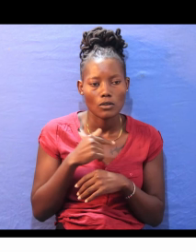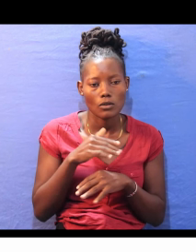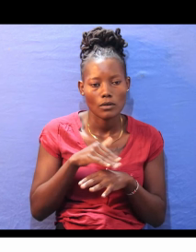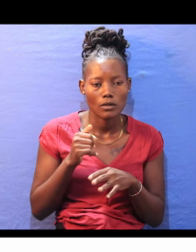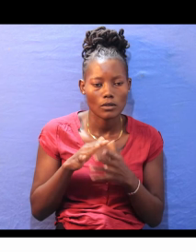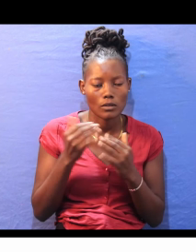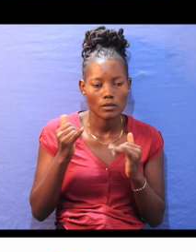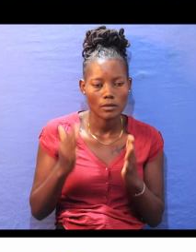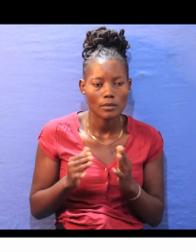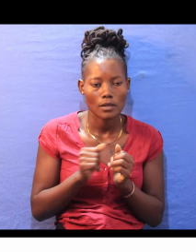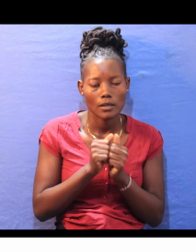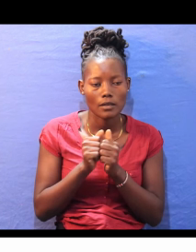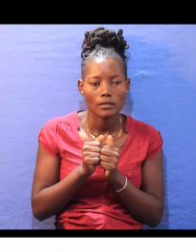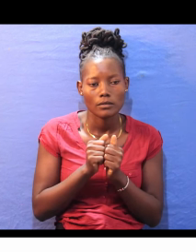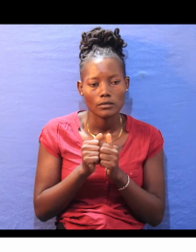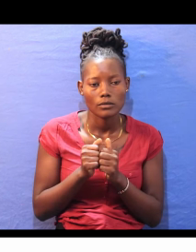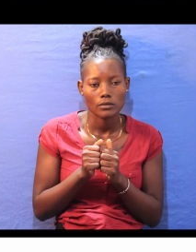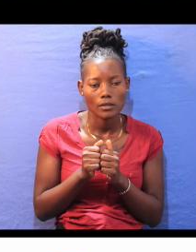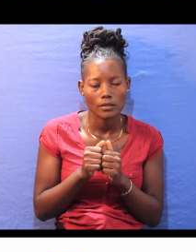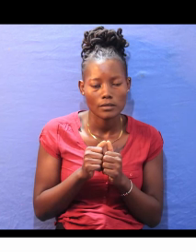get injured later in their career.